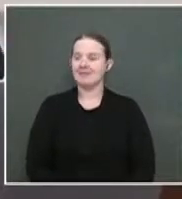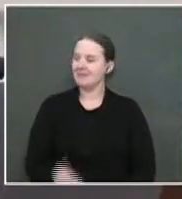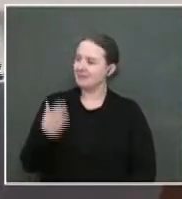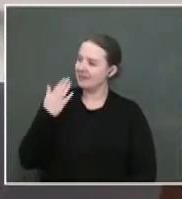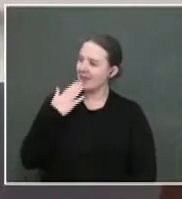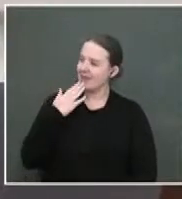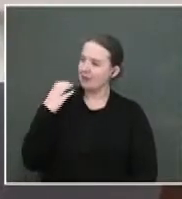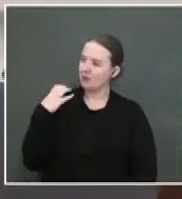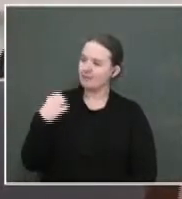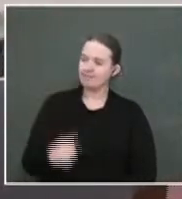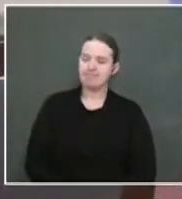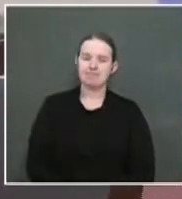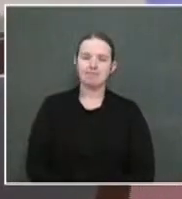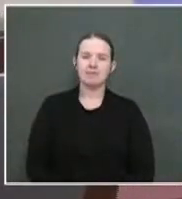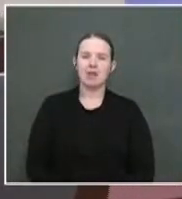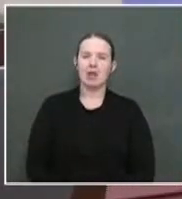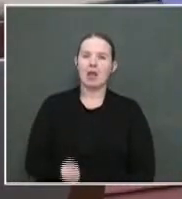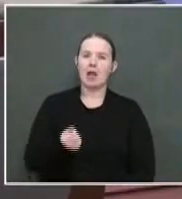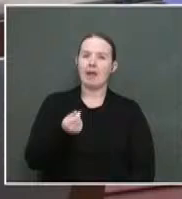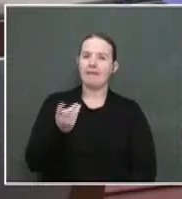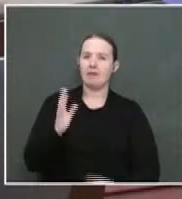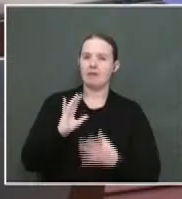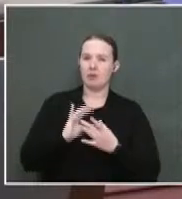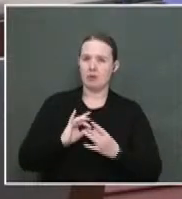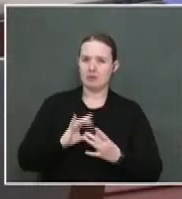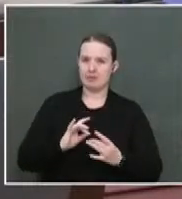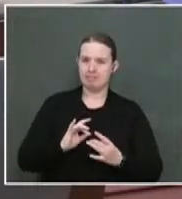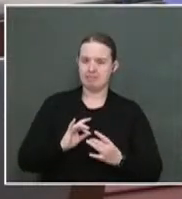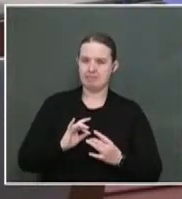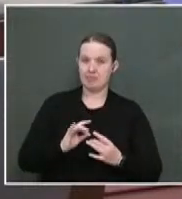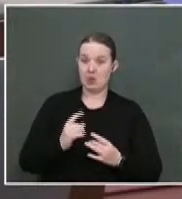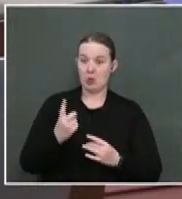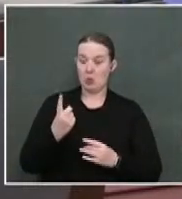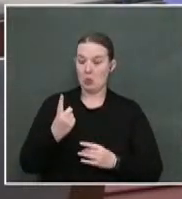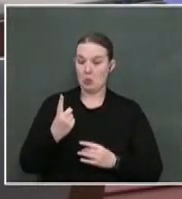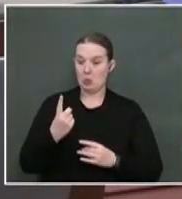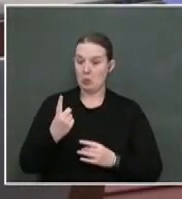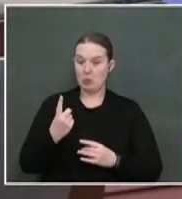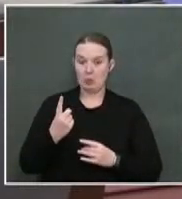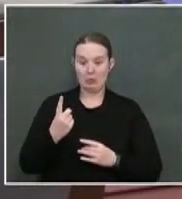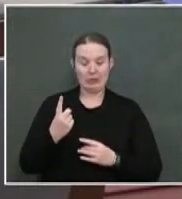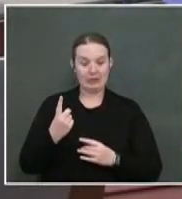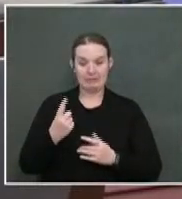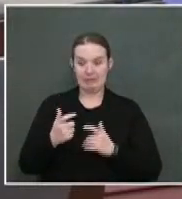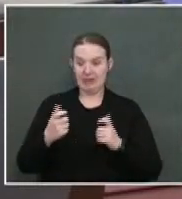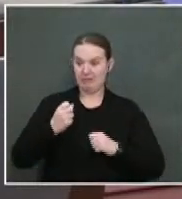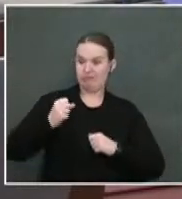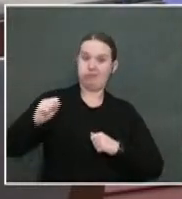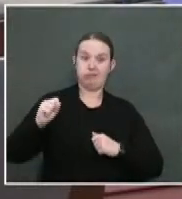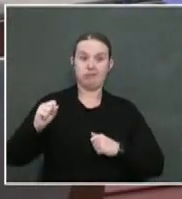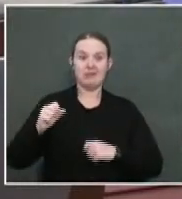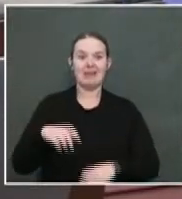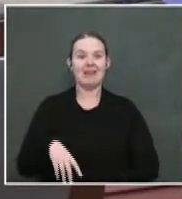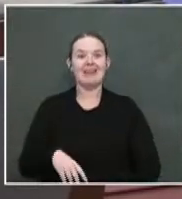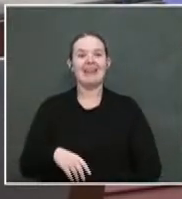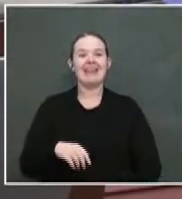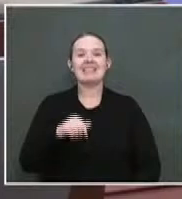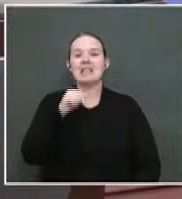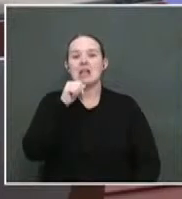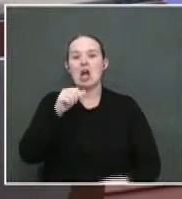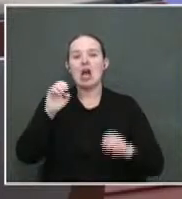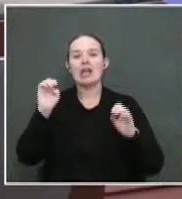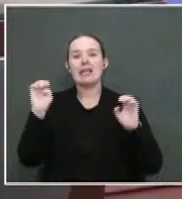Thank you, Chair. I just have a couple of comments. One of the biggest pushbacks that we always get is the non-emergency response